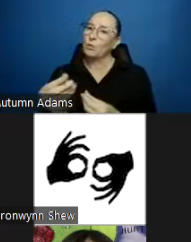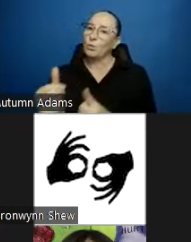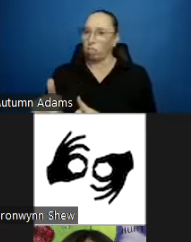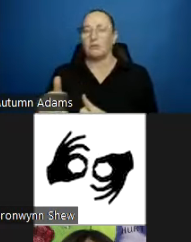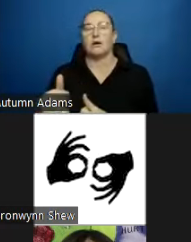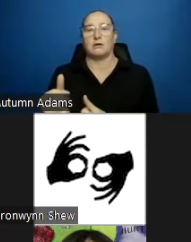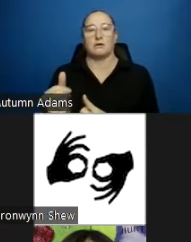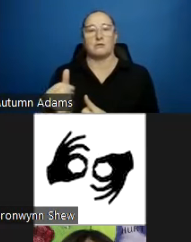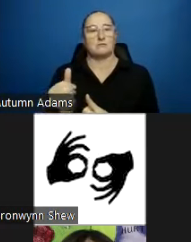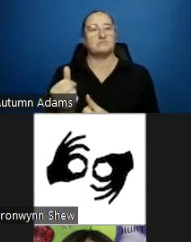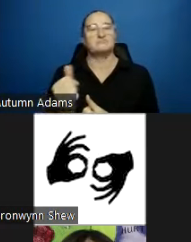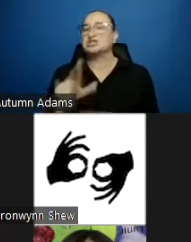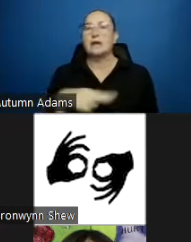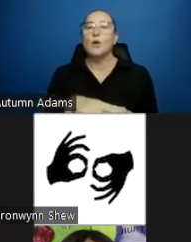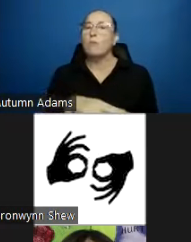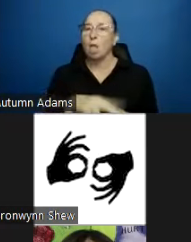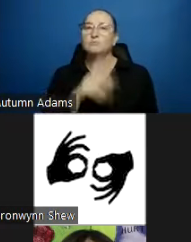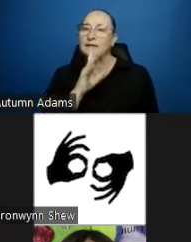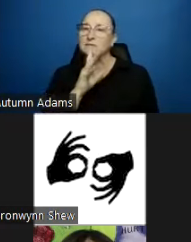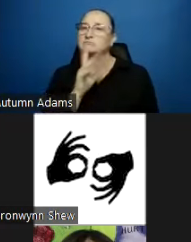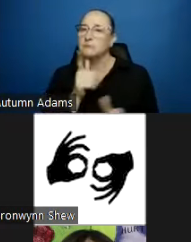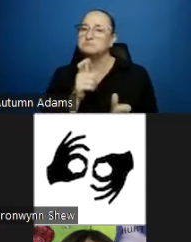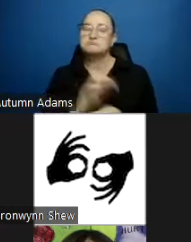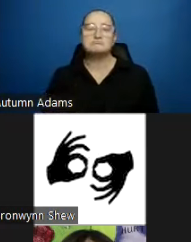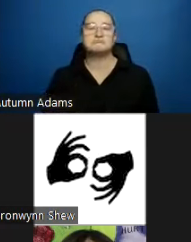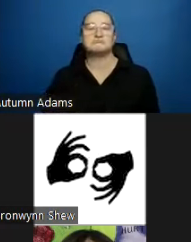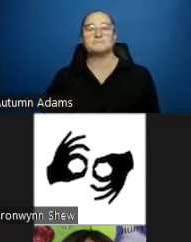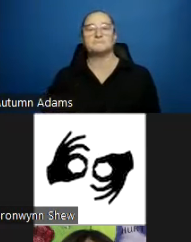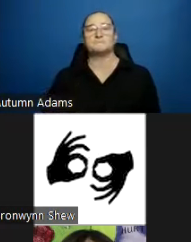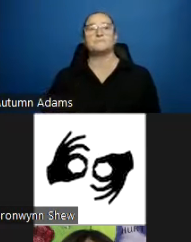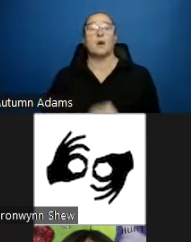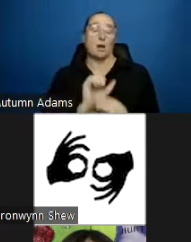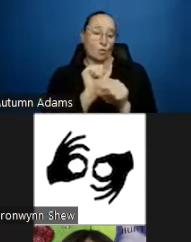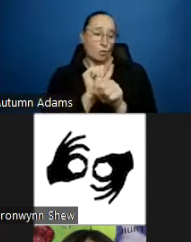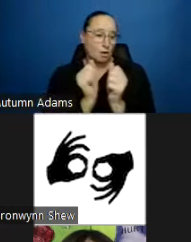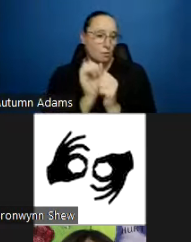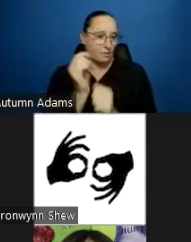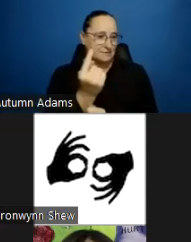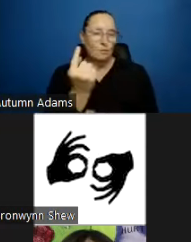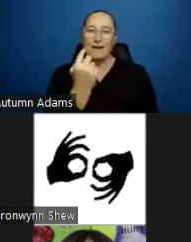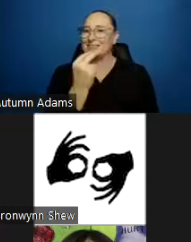normally would. When I am working with somebody that is a lip reader,